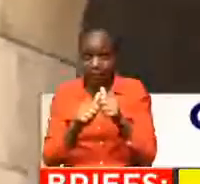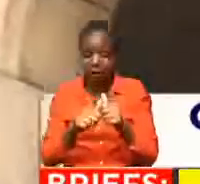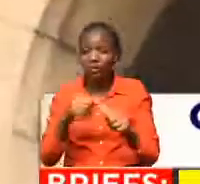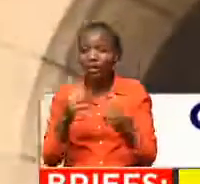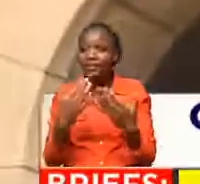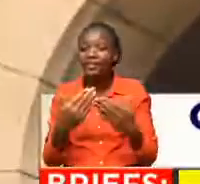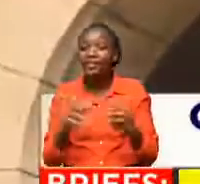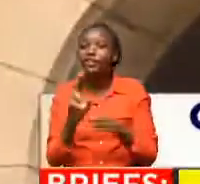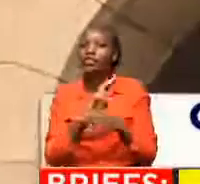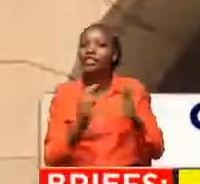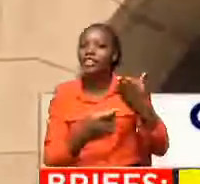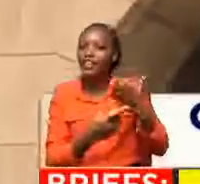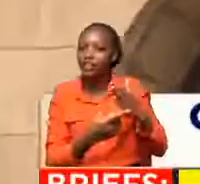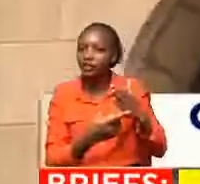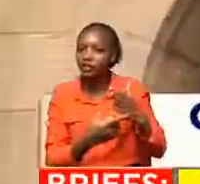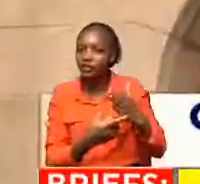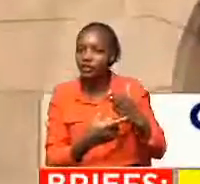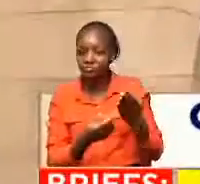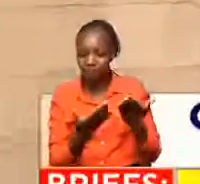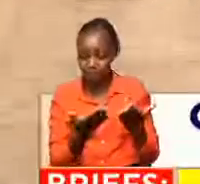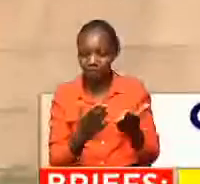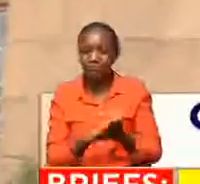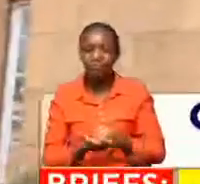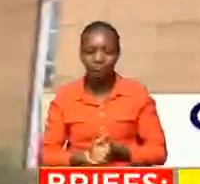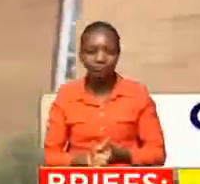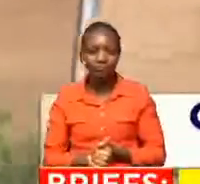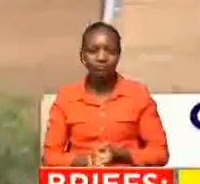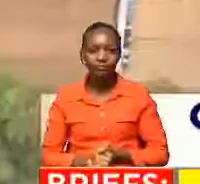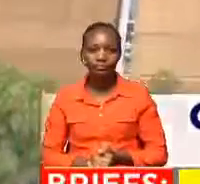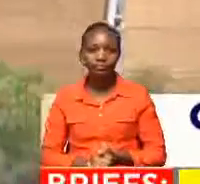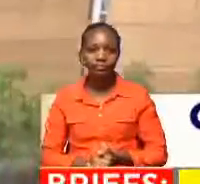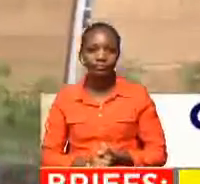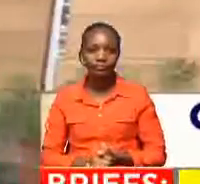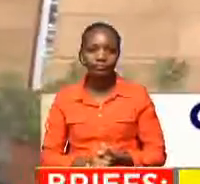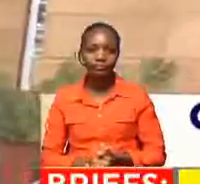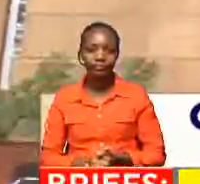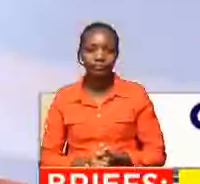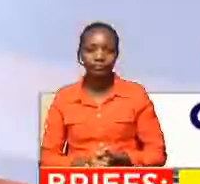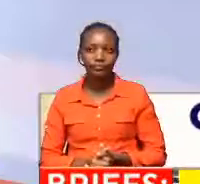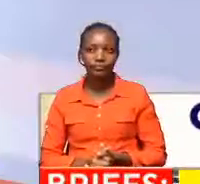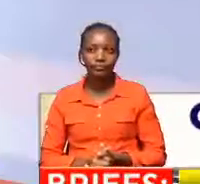electronically, except in exceptional circumstances. Leangari for TV 47.